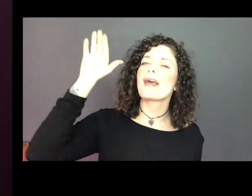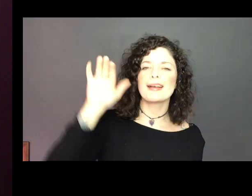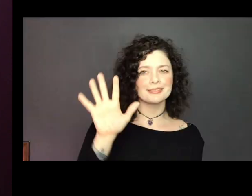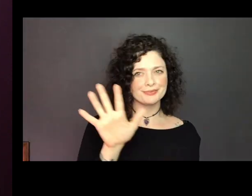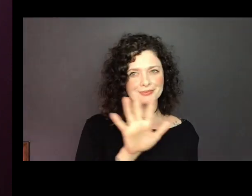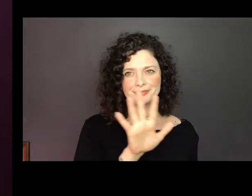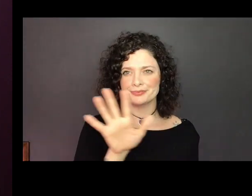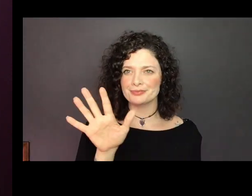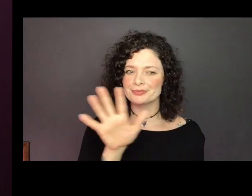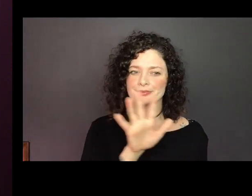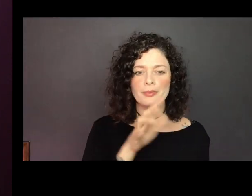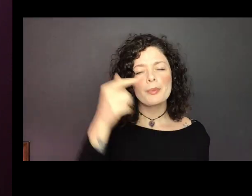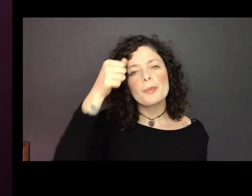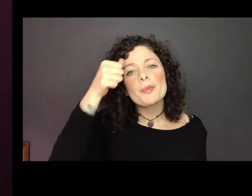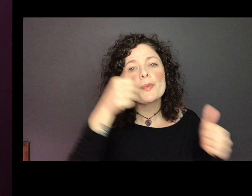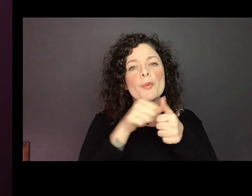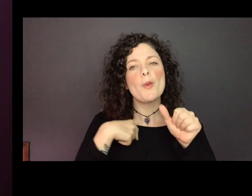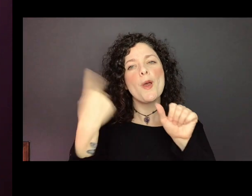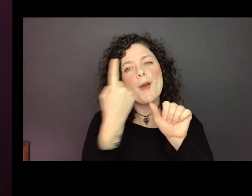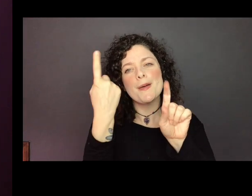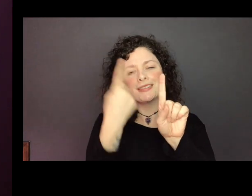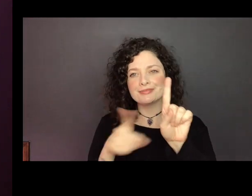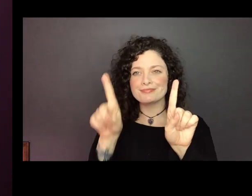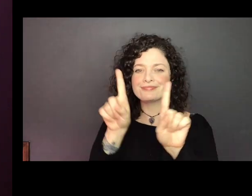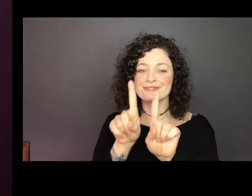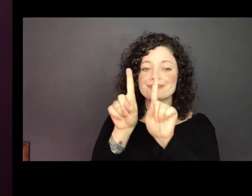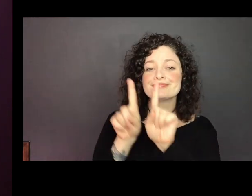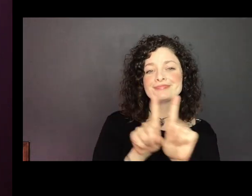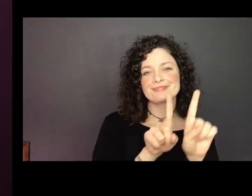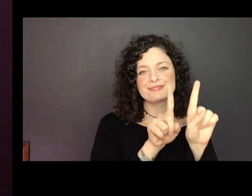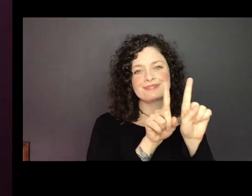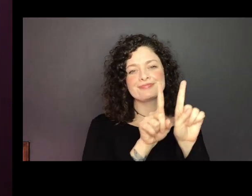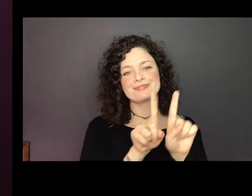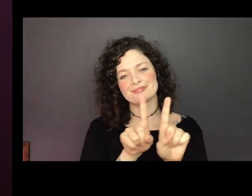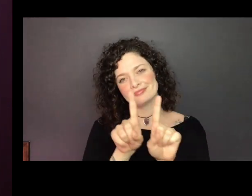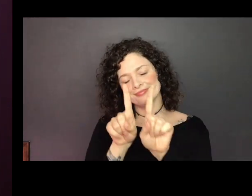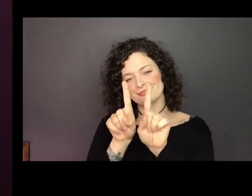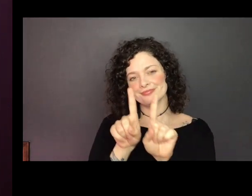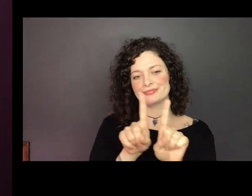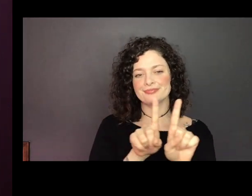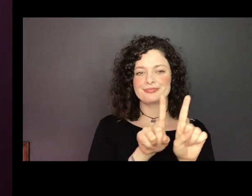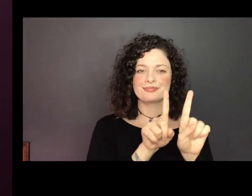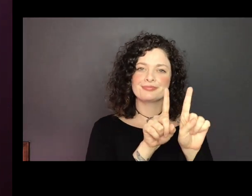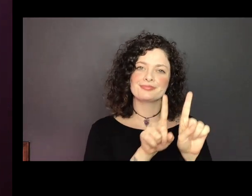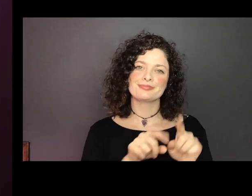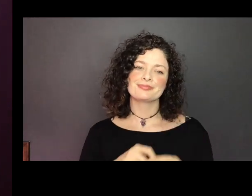of goodbyes. Think how I'm right here ever.